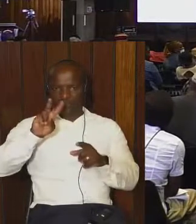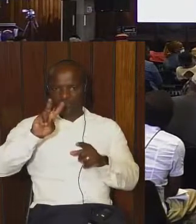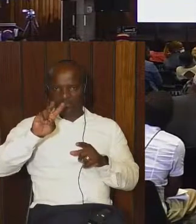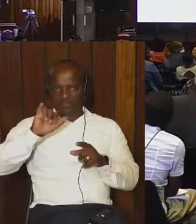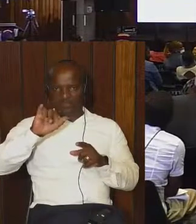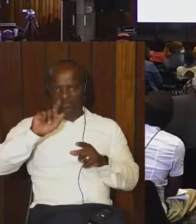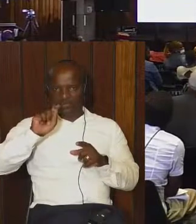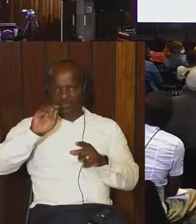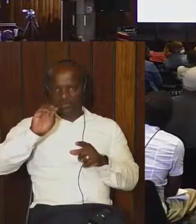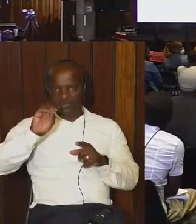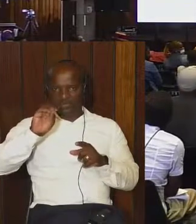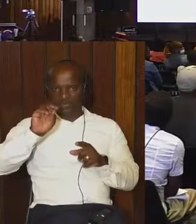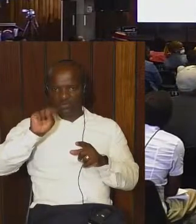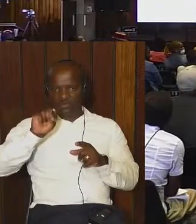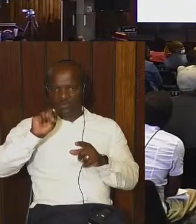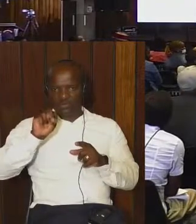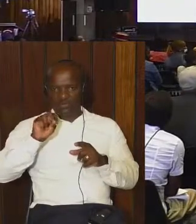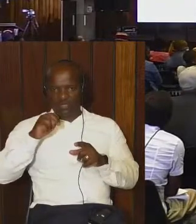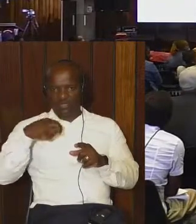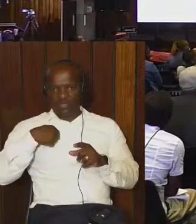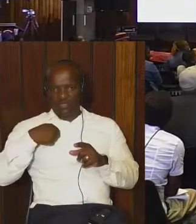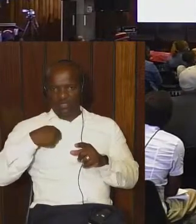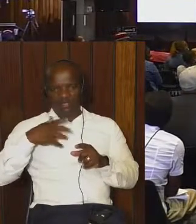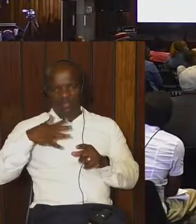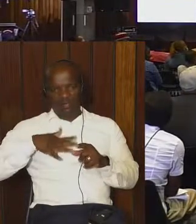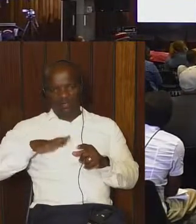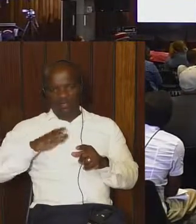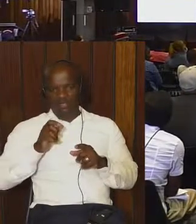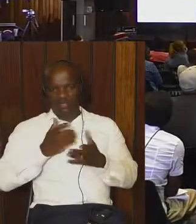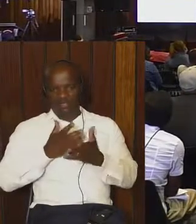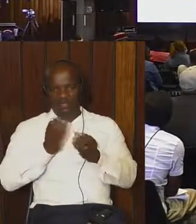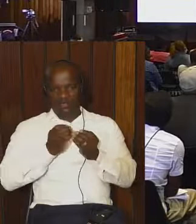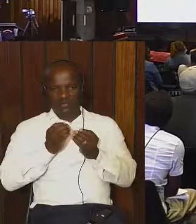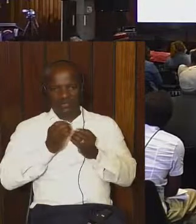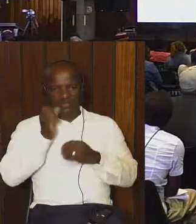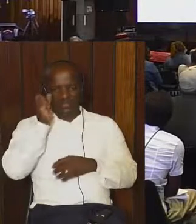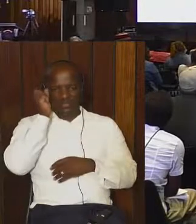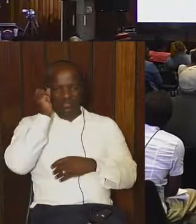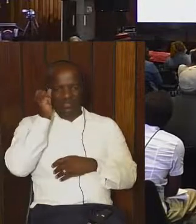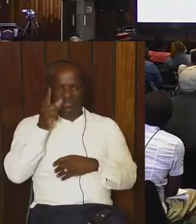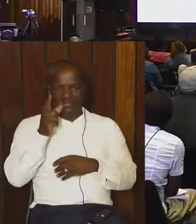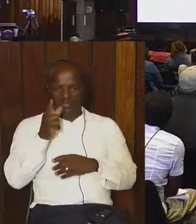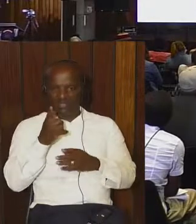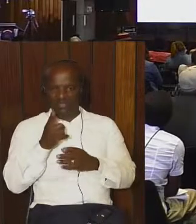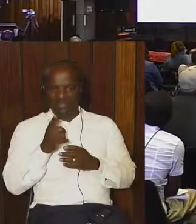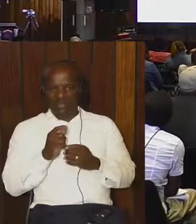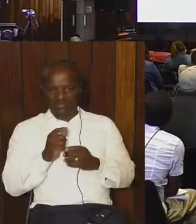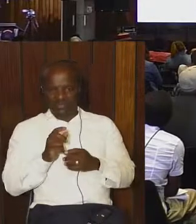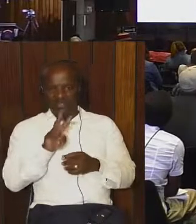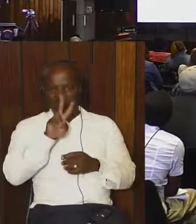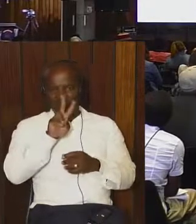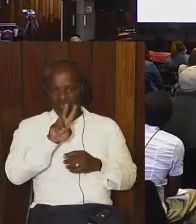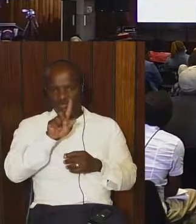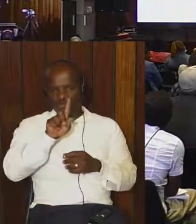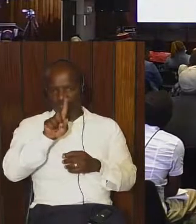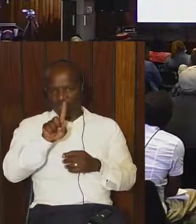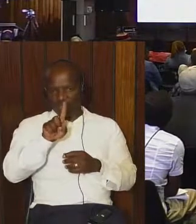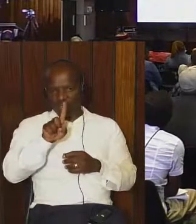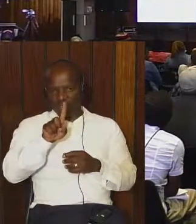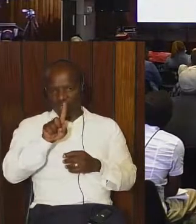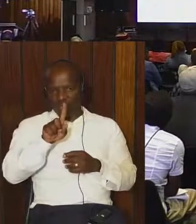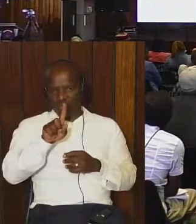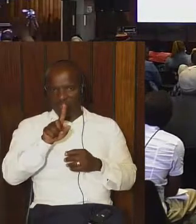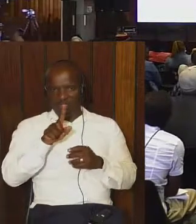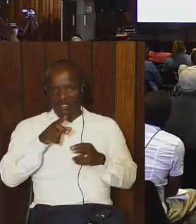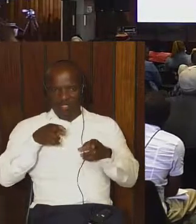I need to find out, it's just, I understand that they delivered 21 houses, 21